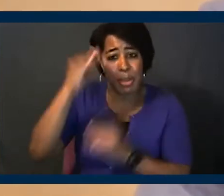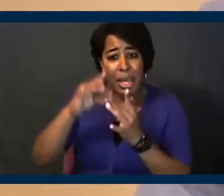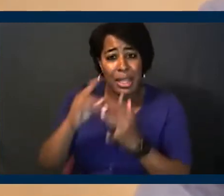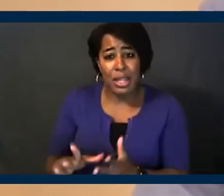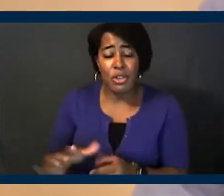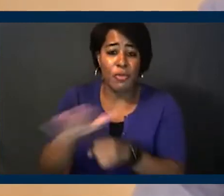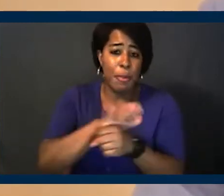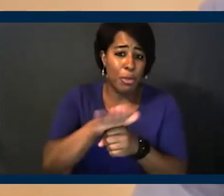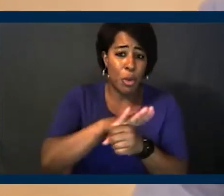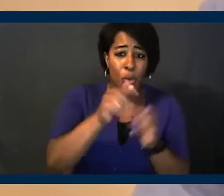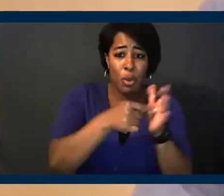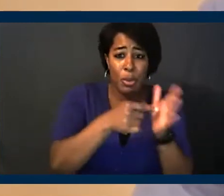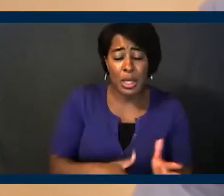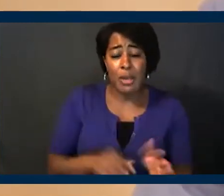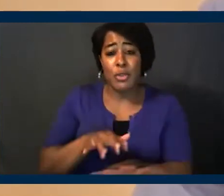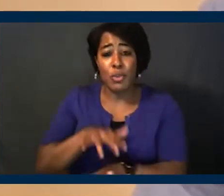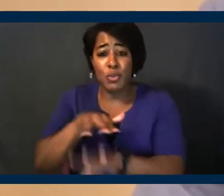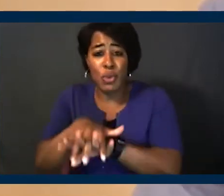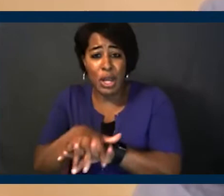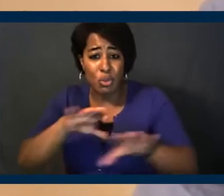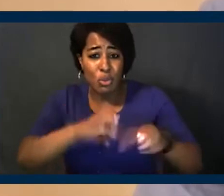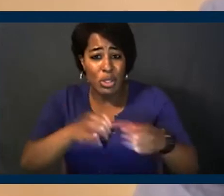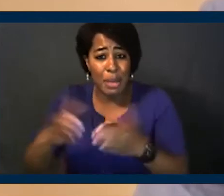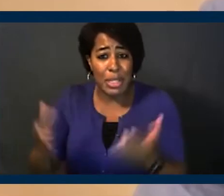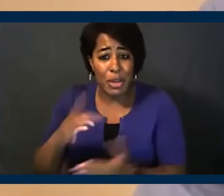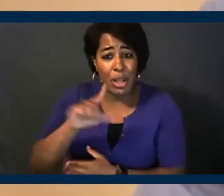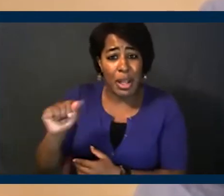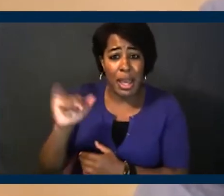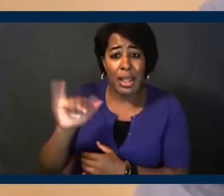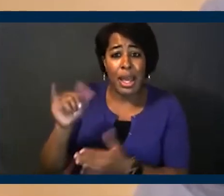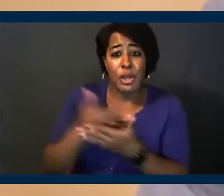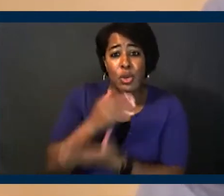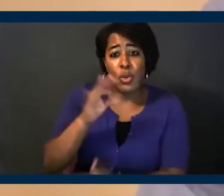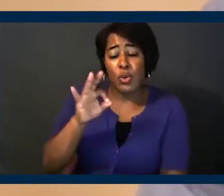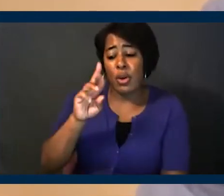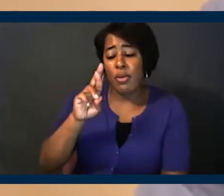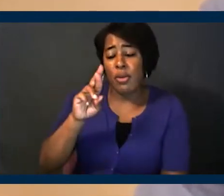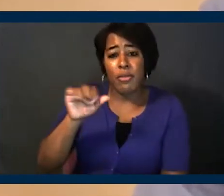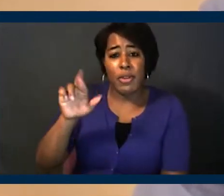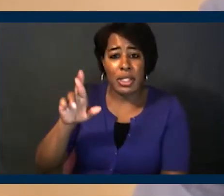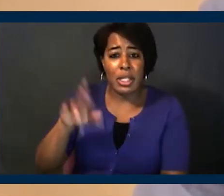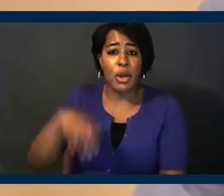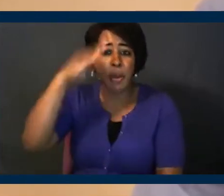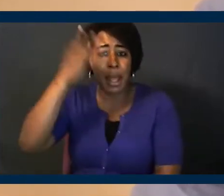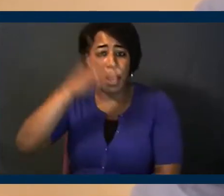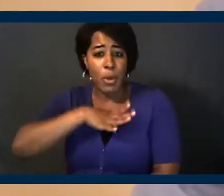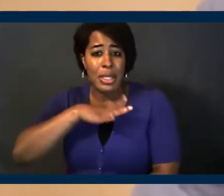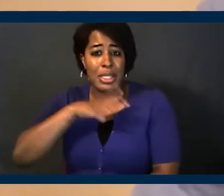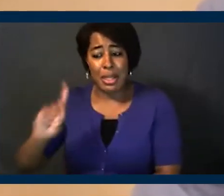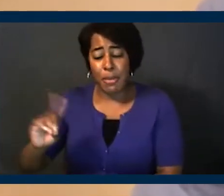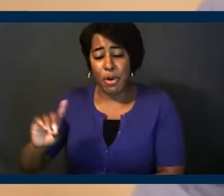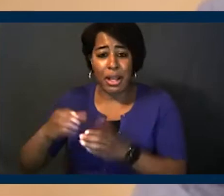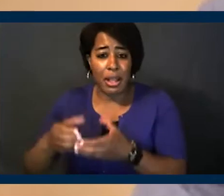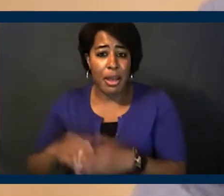Caucus, of course, to our grassroots clubs here in LA, like New Frontier, Black Women's Democratic Club, Black Los Angeles Young